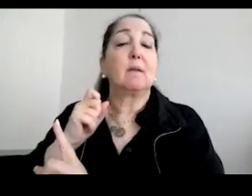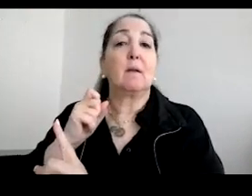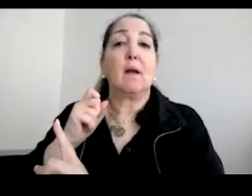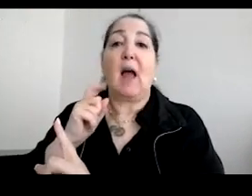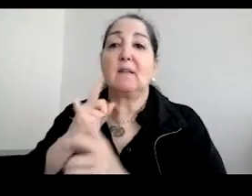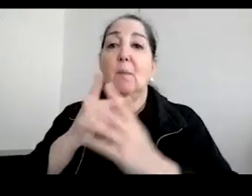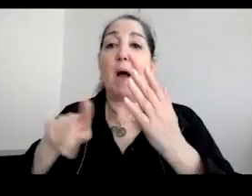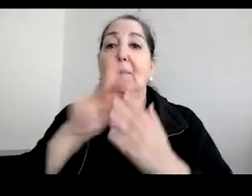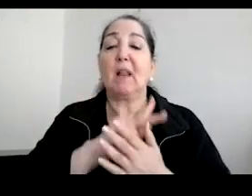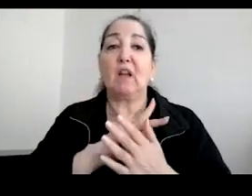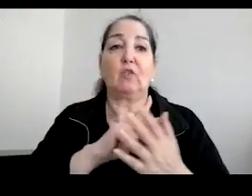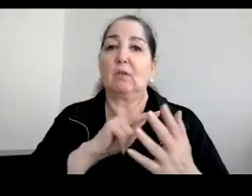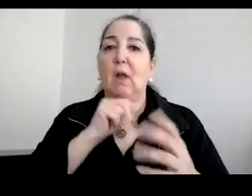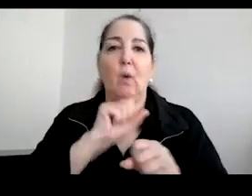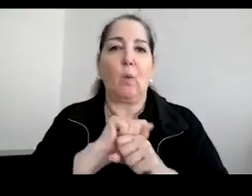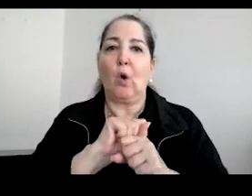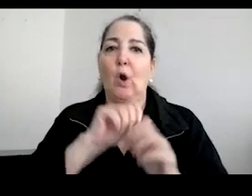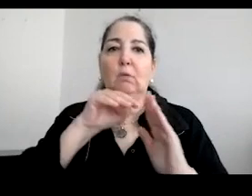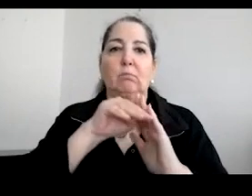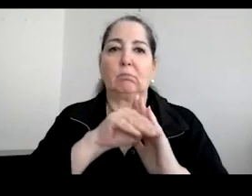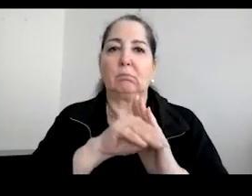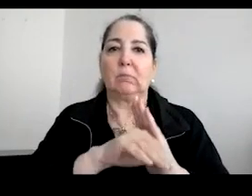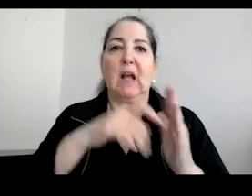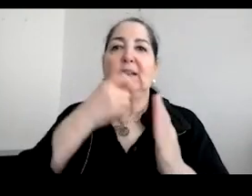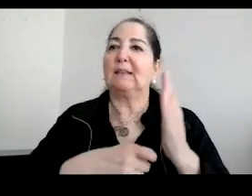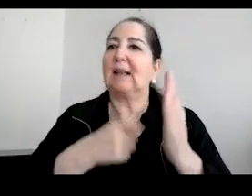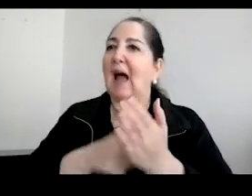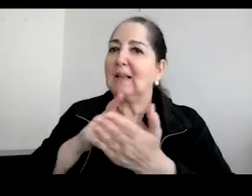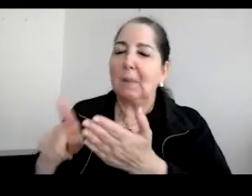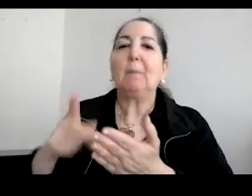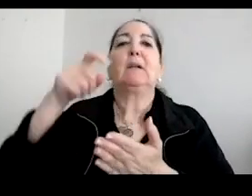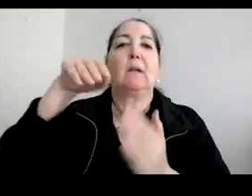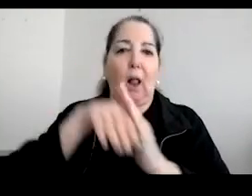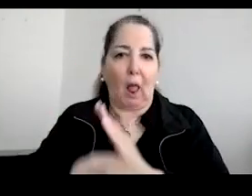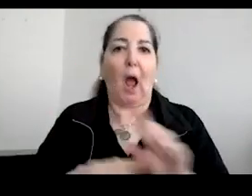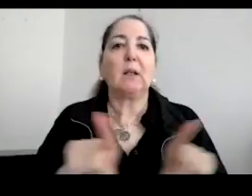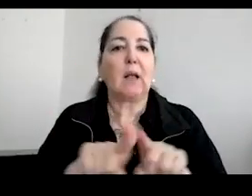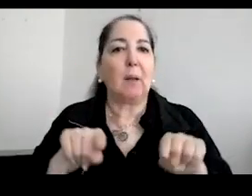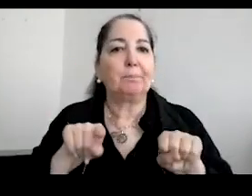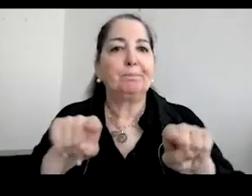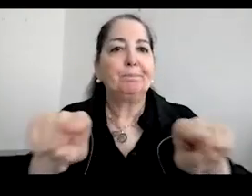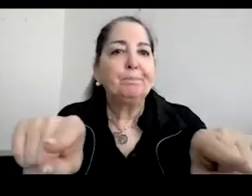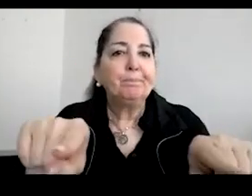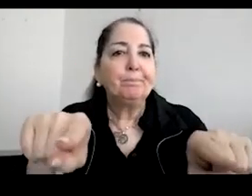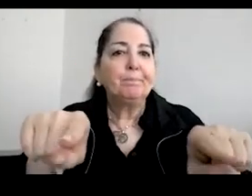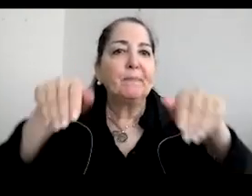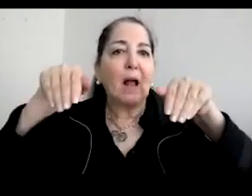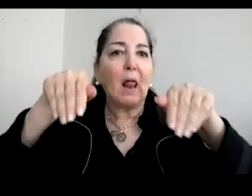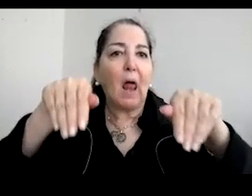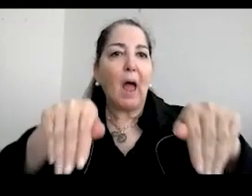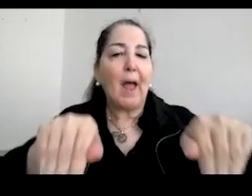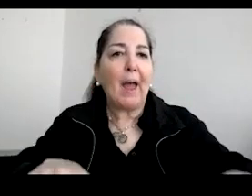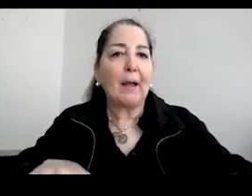population declines, you know, tax revenues decline. So there are a lot of programs that have been shown to actually